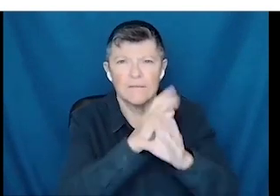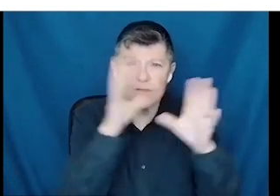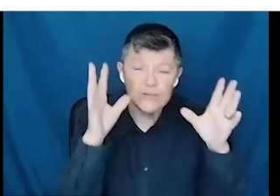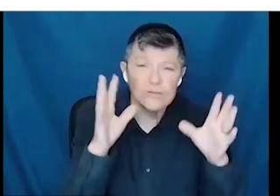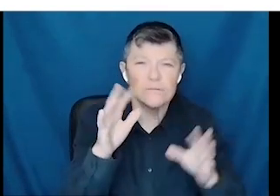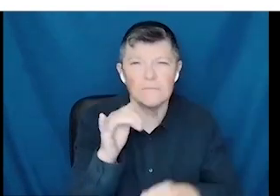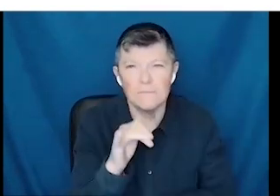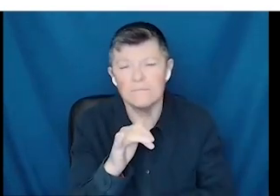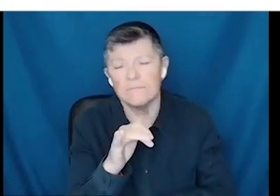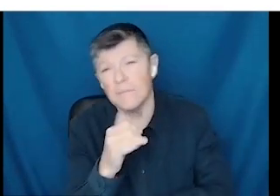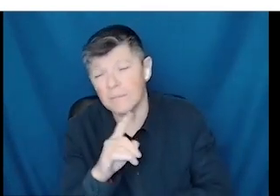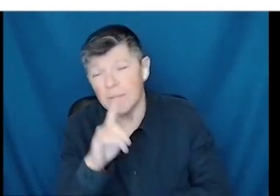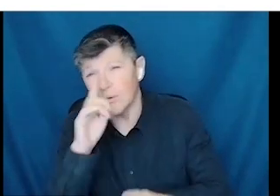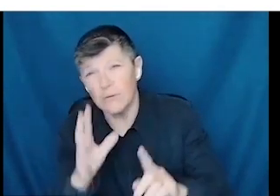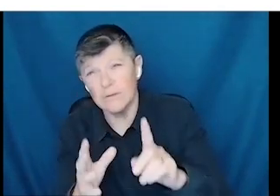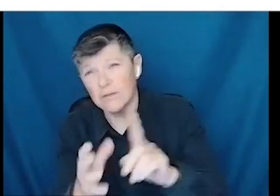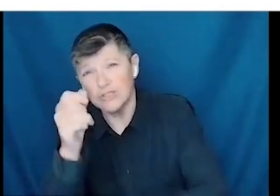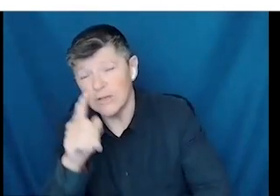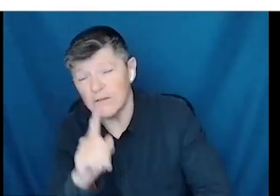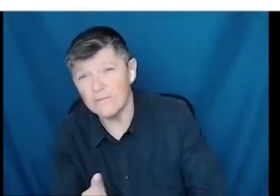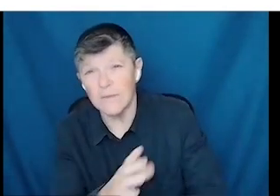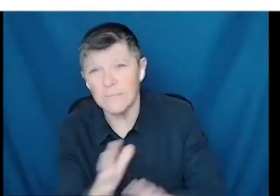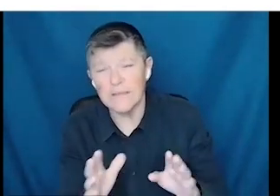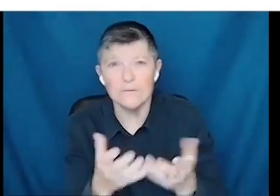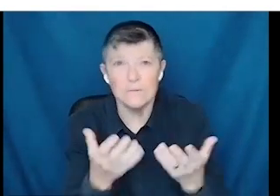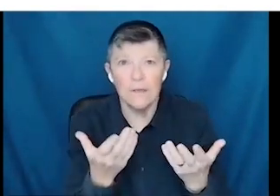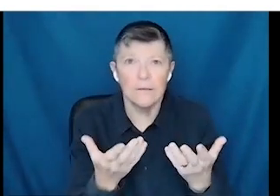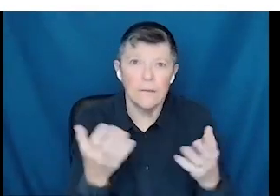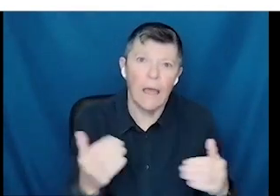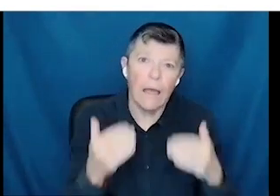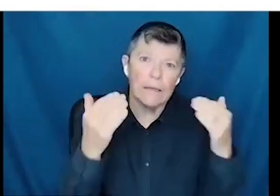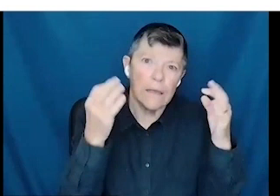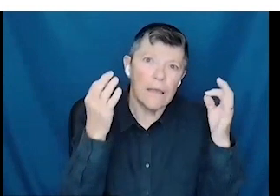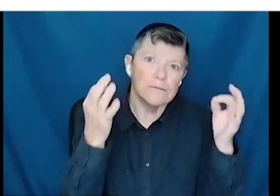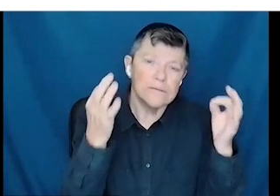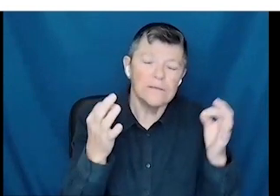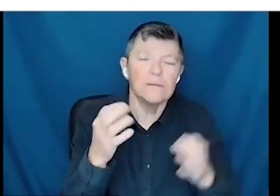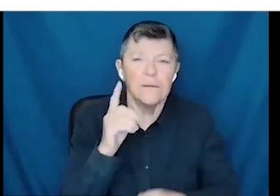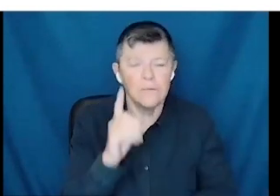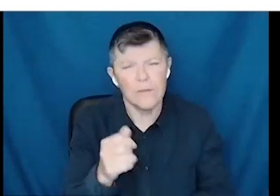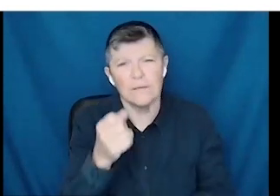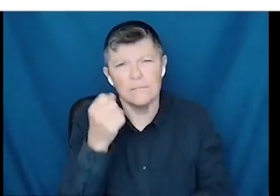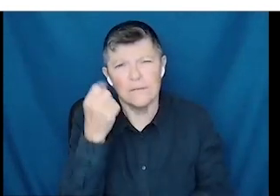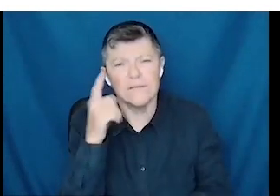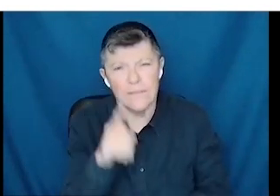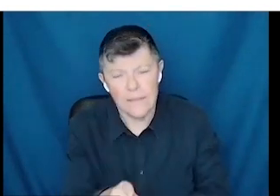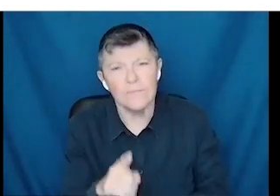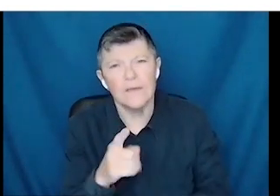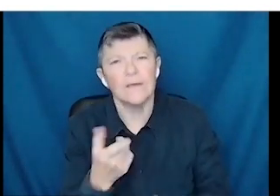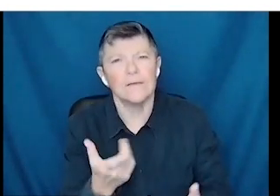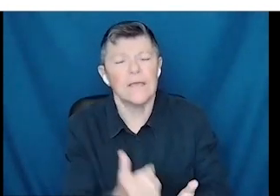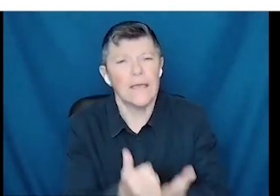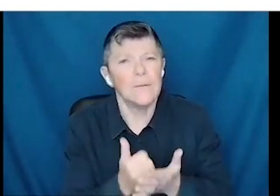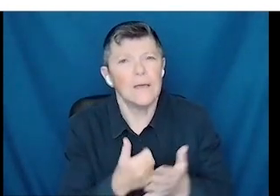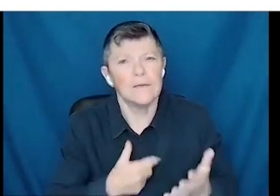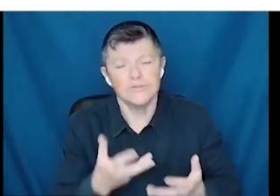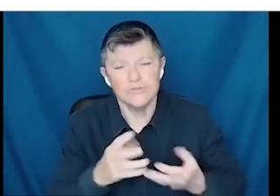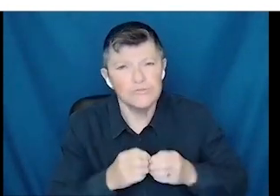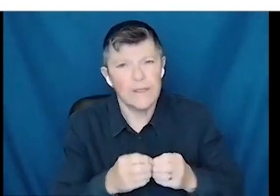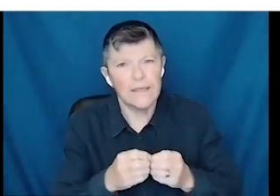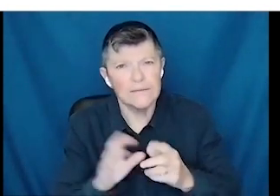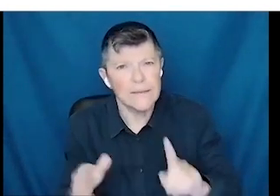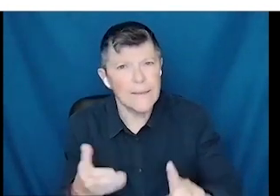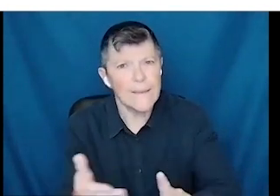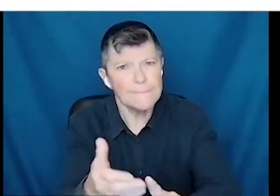maybe. We're quite aware of that. But so we also formulated our mission. And this we hope is more